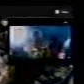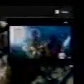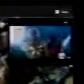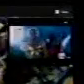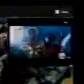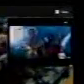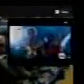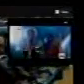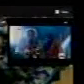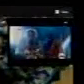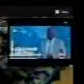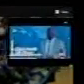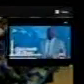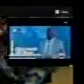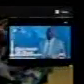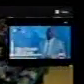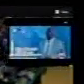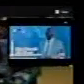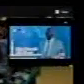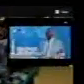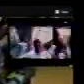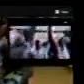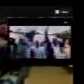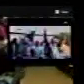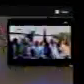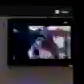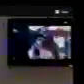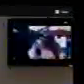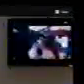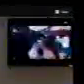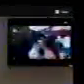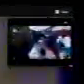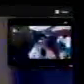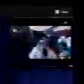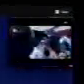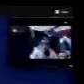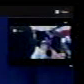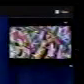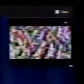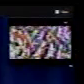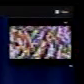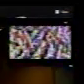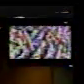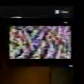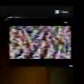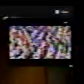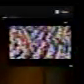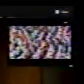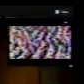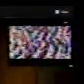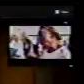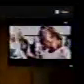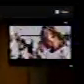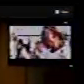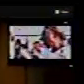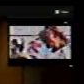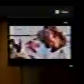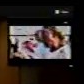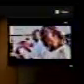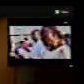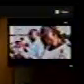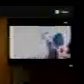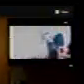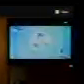but not always. The mother wants to teach her daughter how to cook. It doesn't get her before